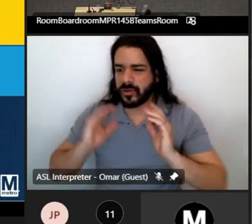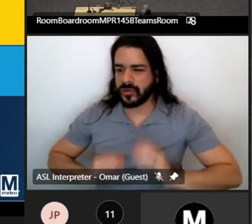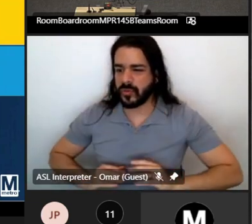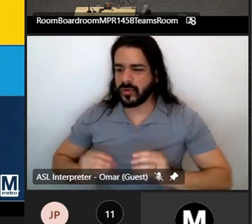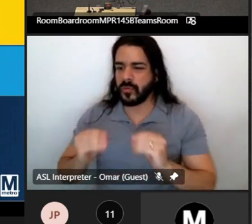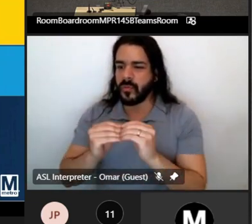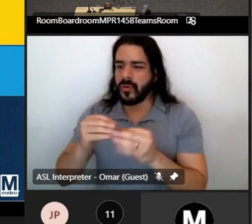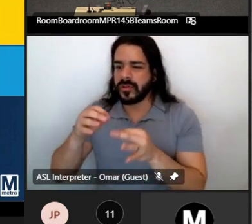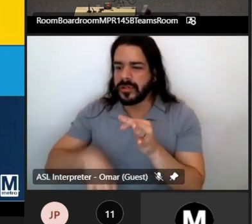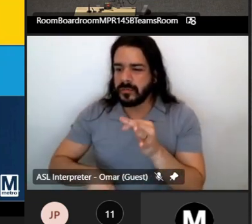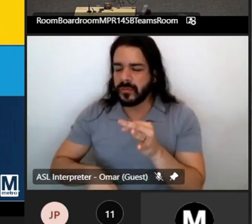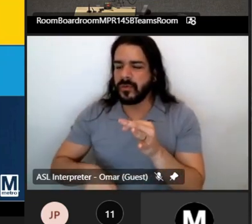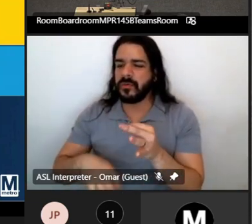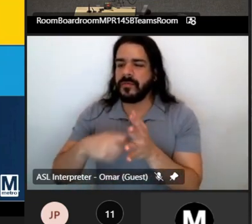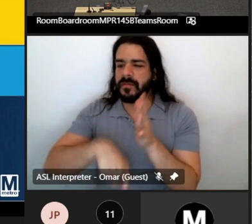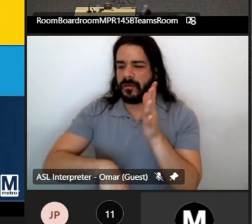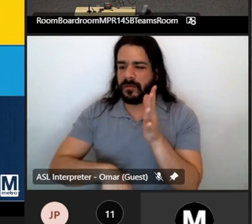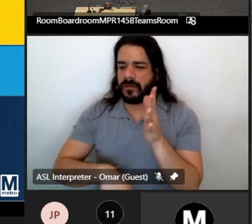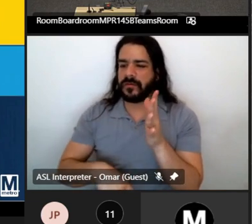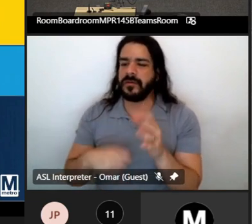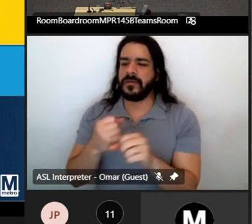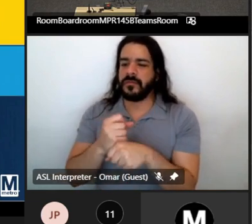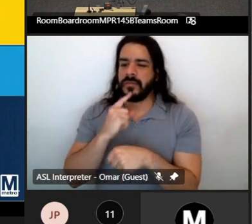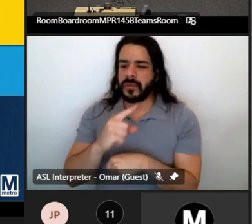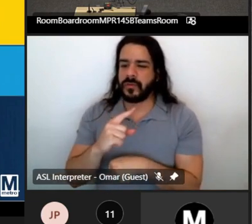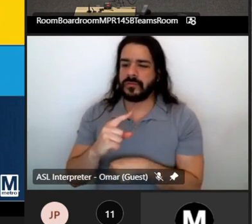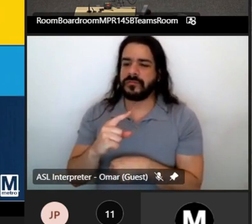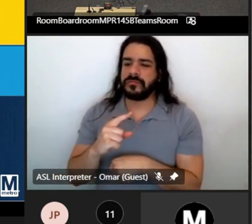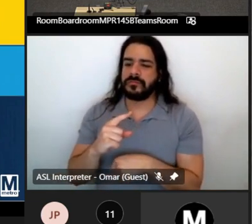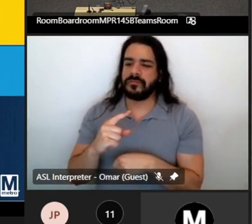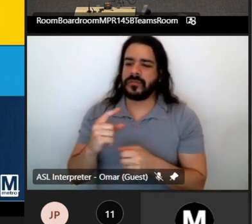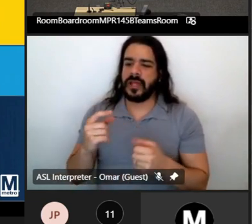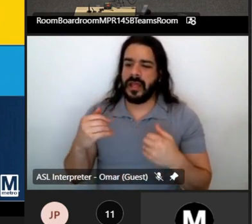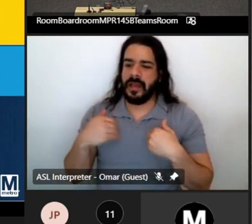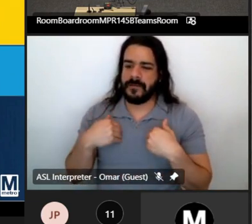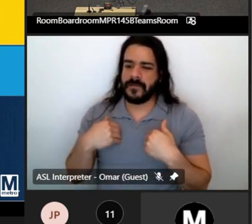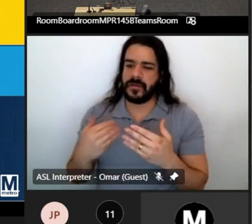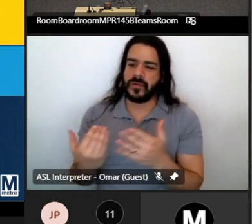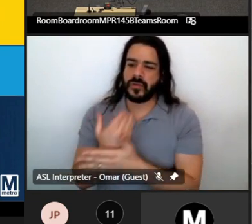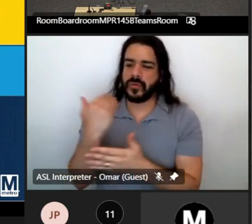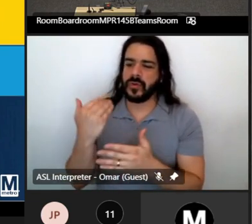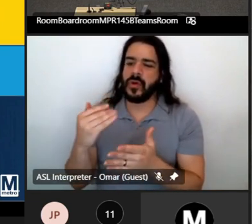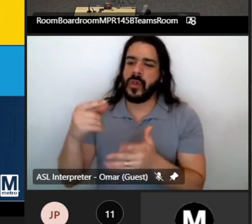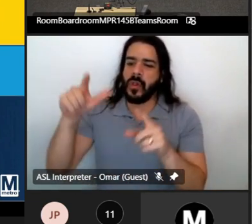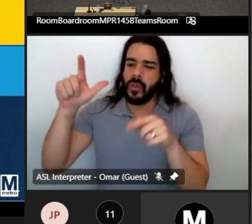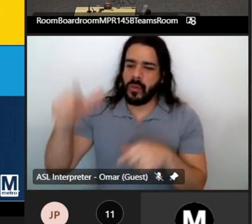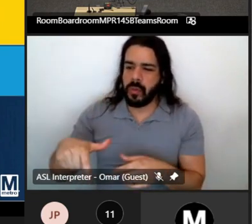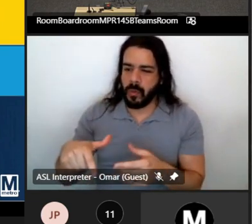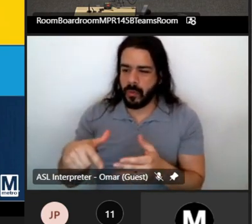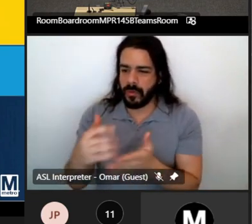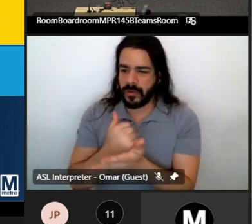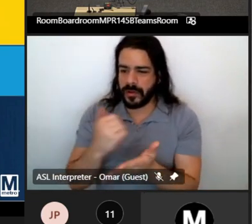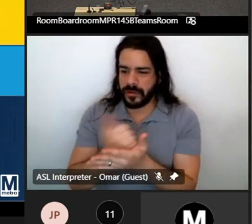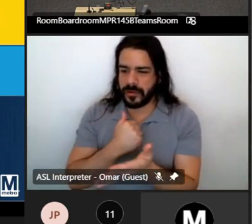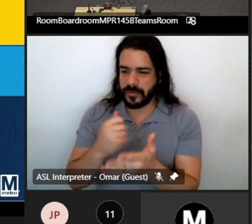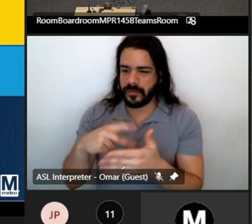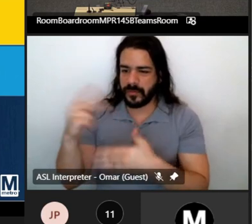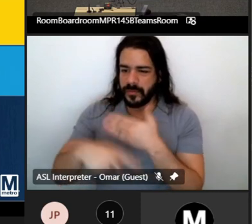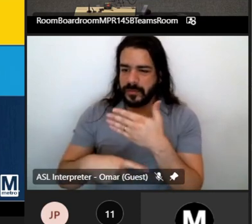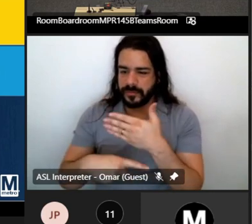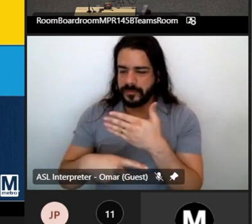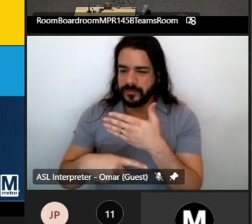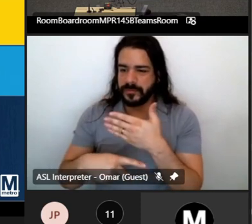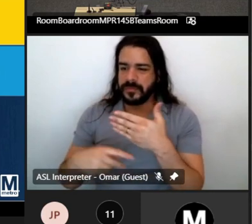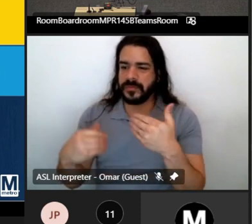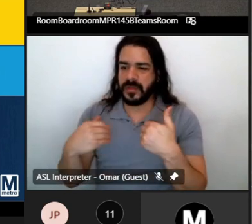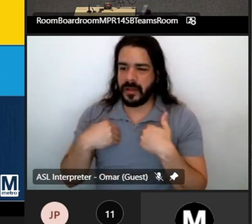fares, accessibility to transit through a Metro-led low-income fare program, safety, a state of good